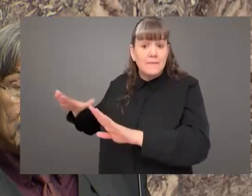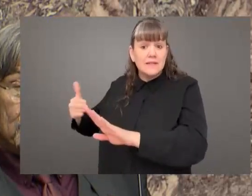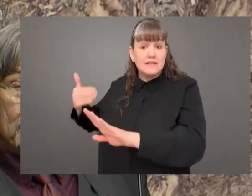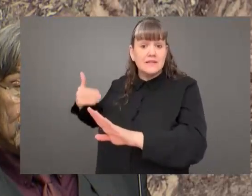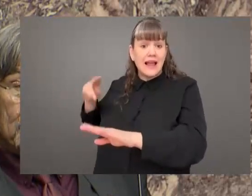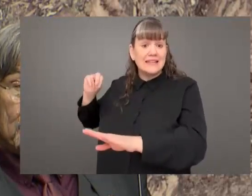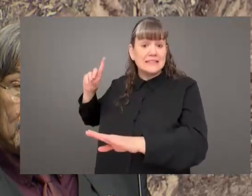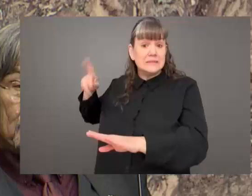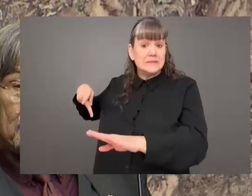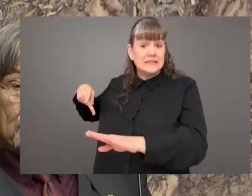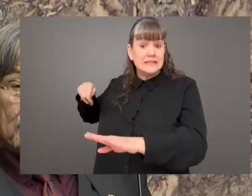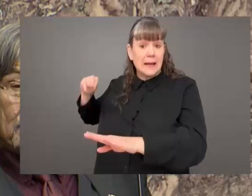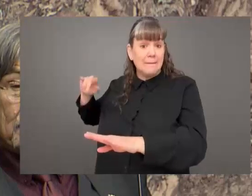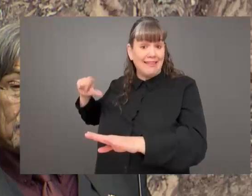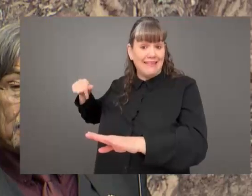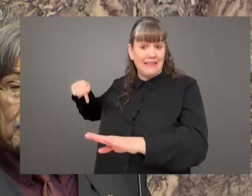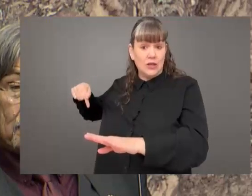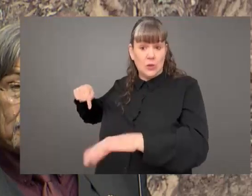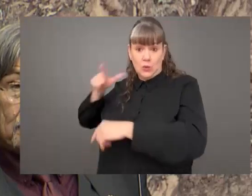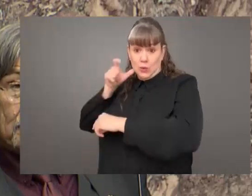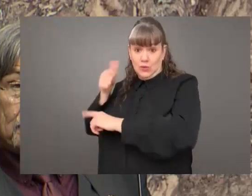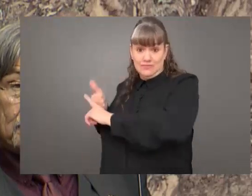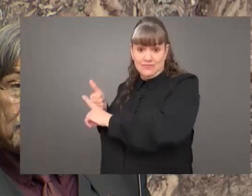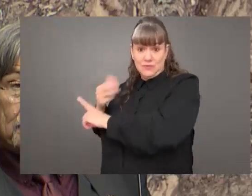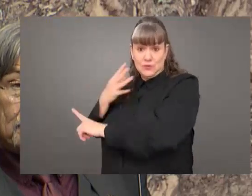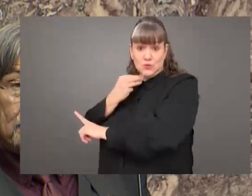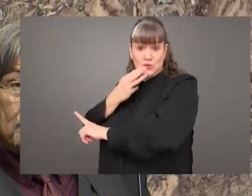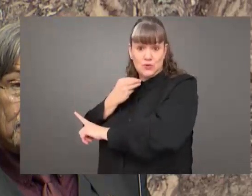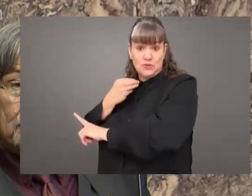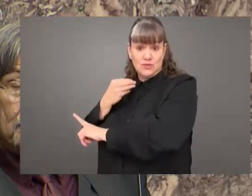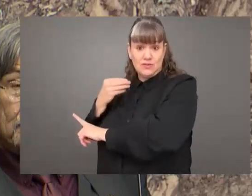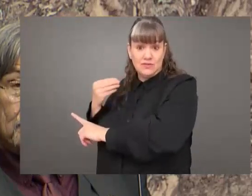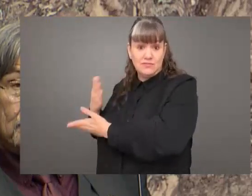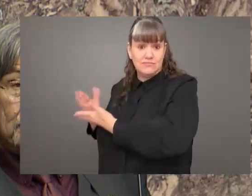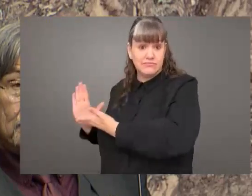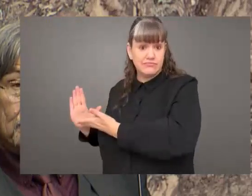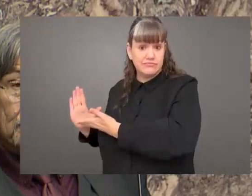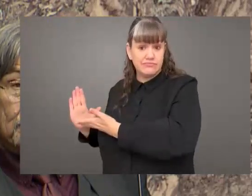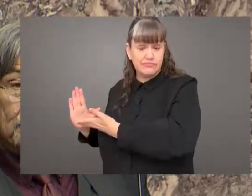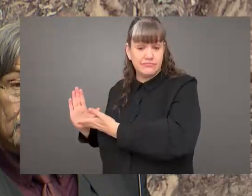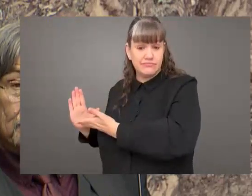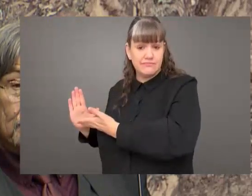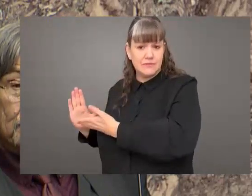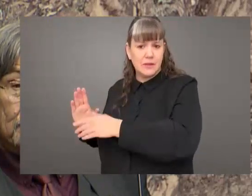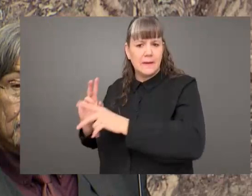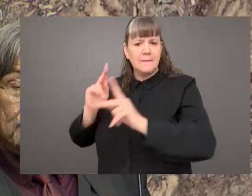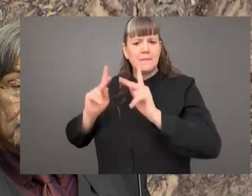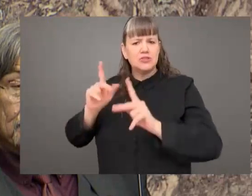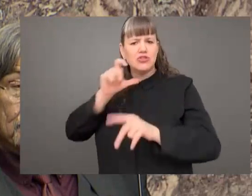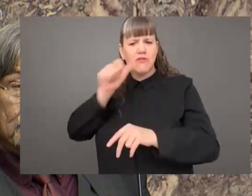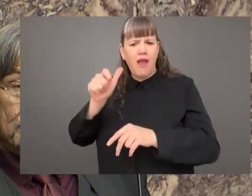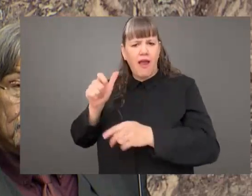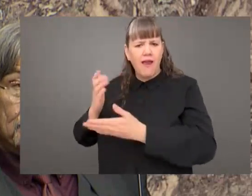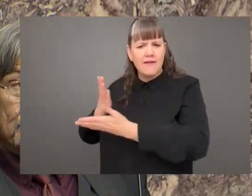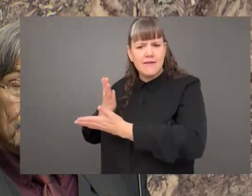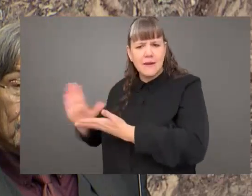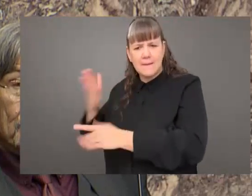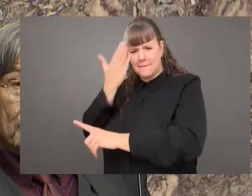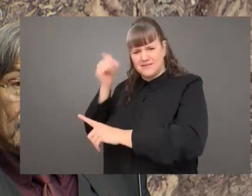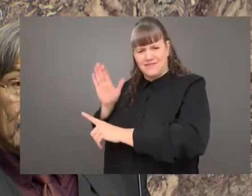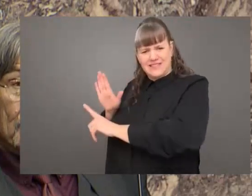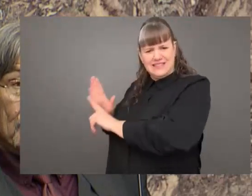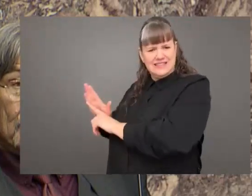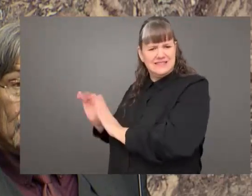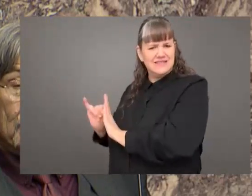British Columbia Jewish community should not be singled out for hate by their government or their elected representatives. What actions is this Premier taking to root